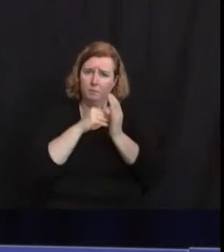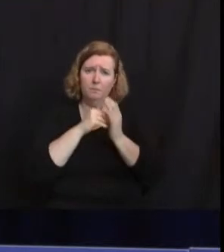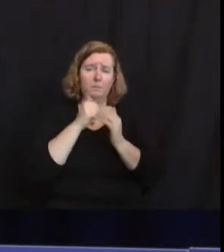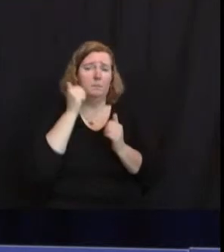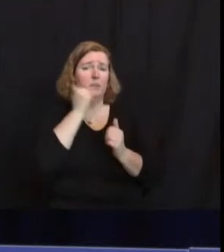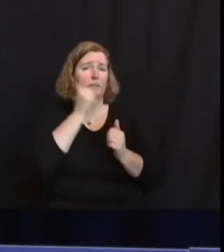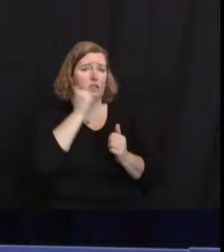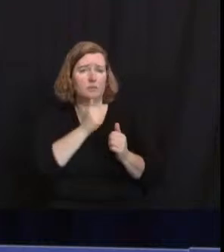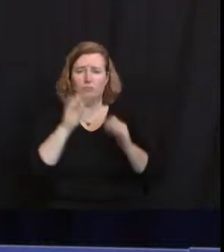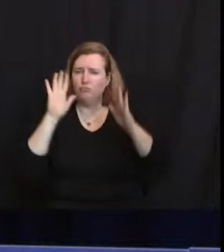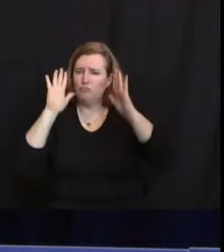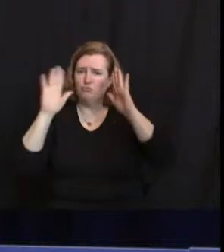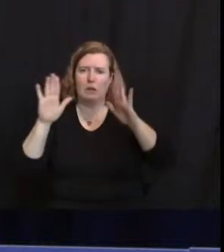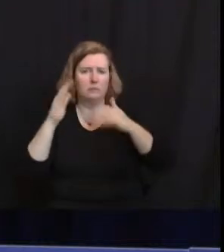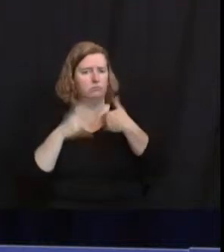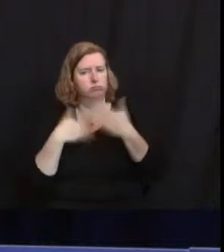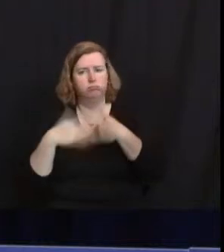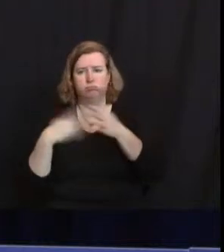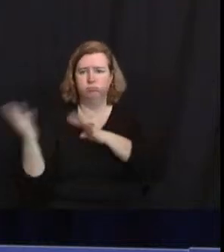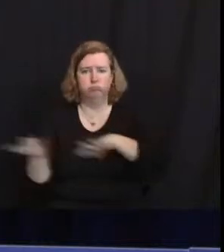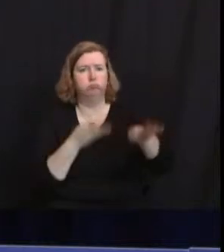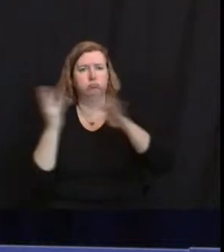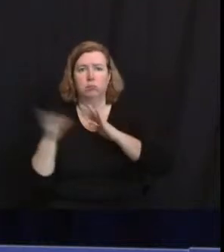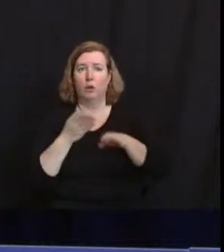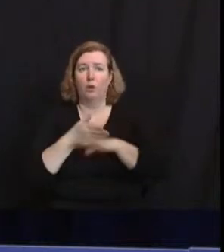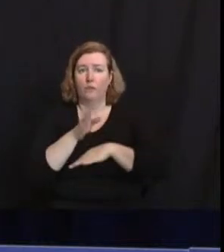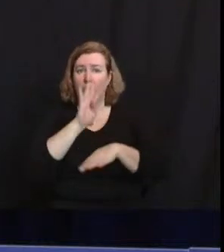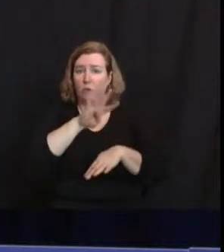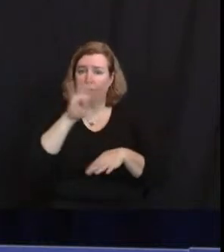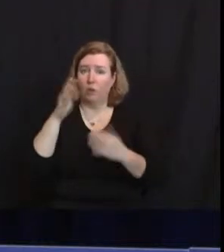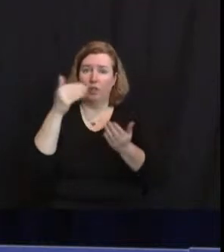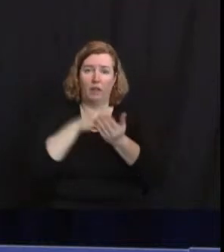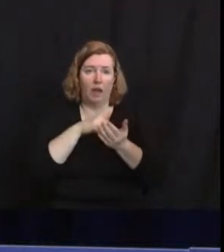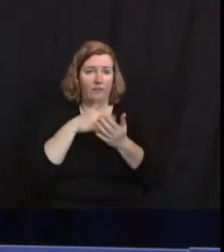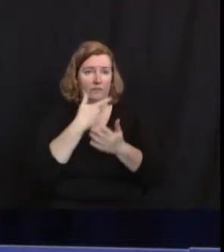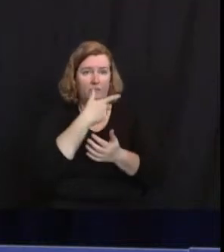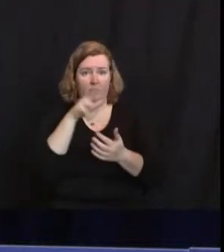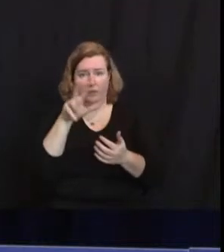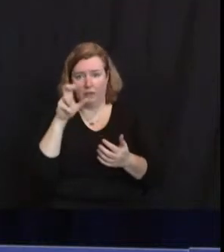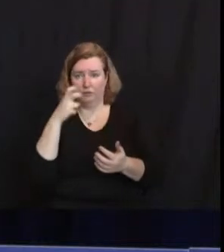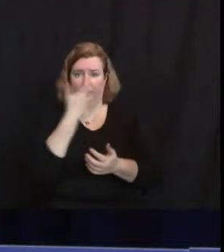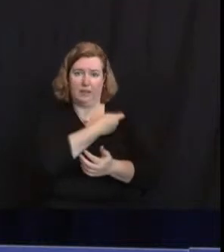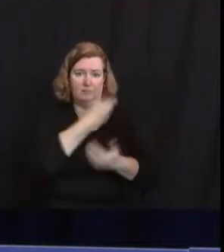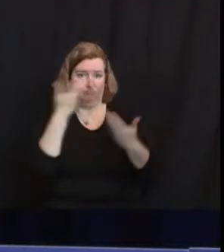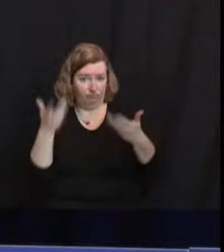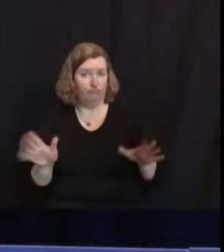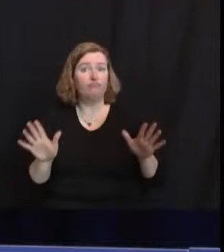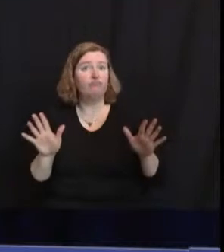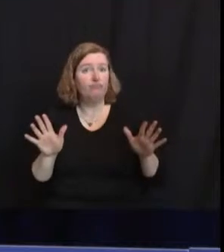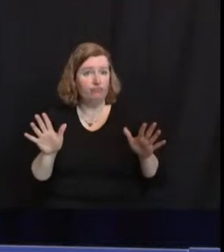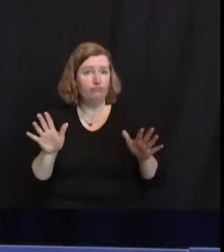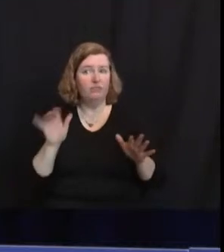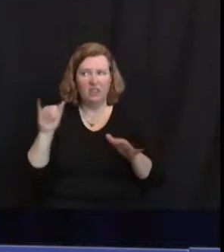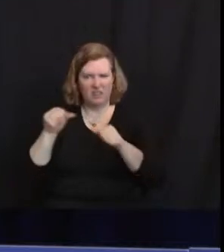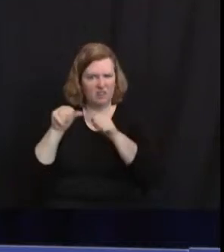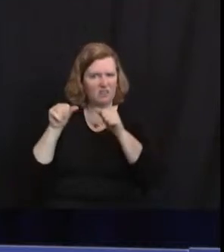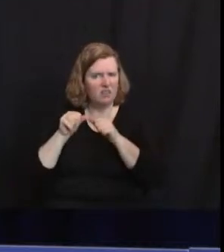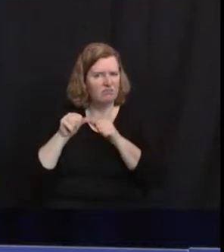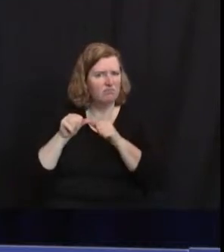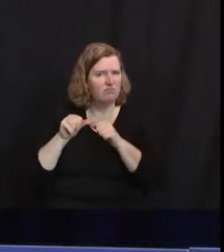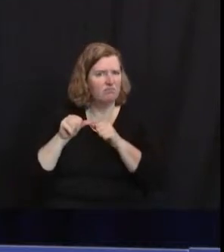great progress with more than 44,300 vaccines administered at this center that opened last